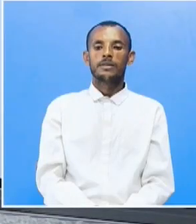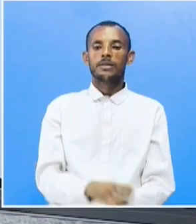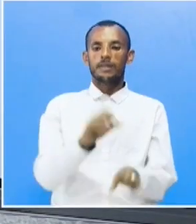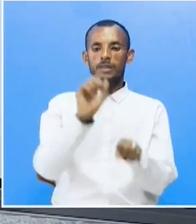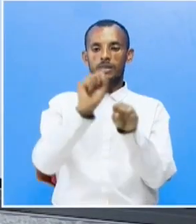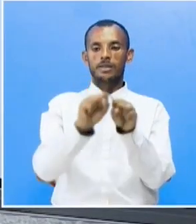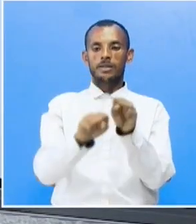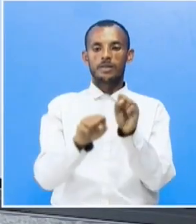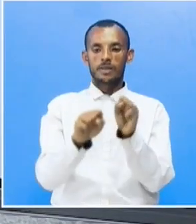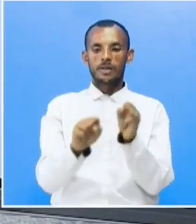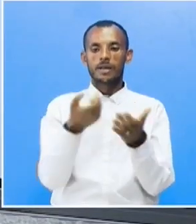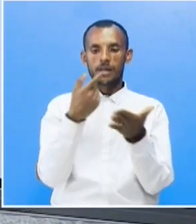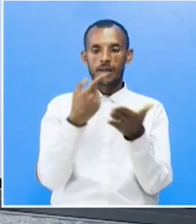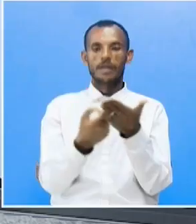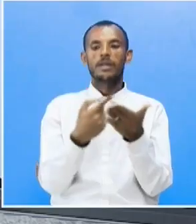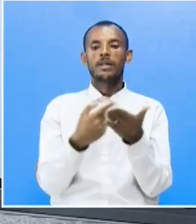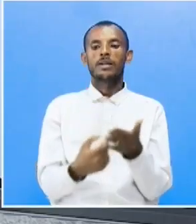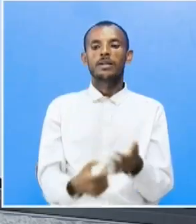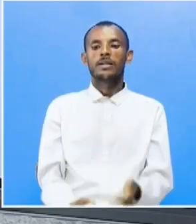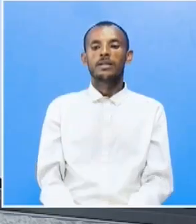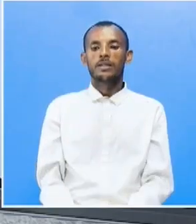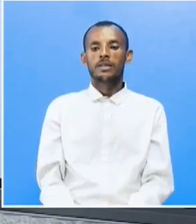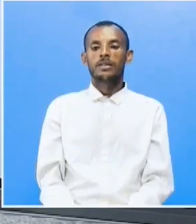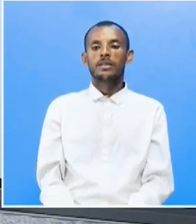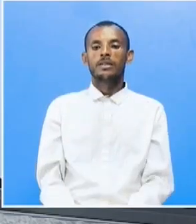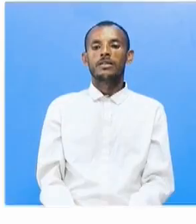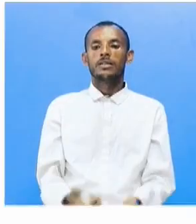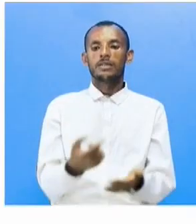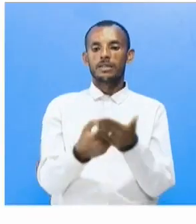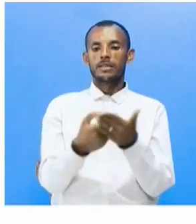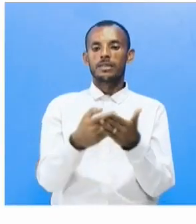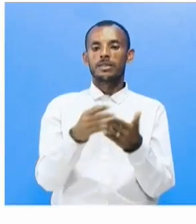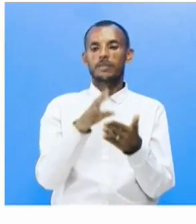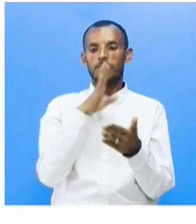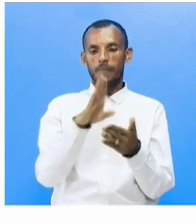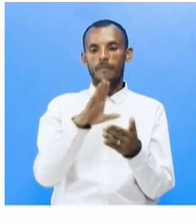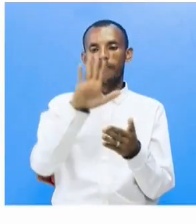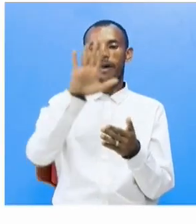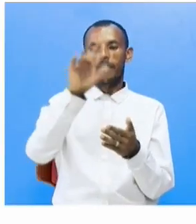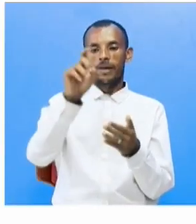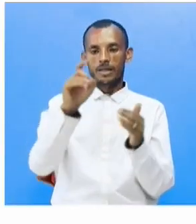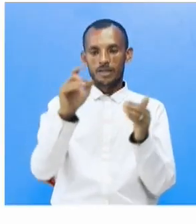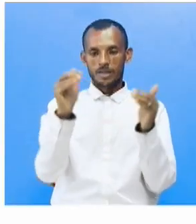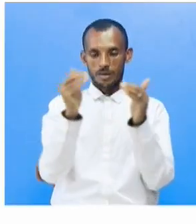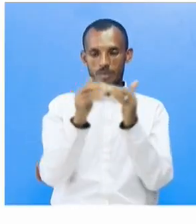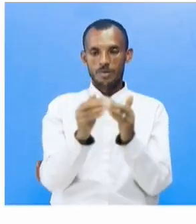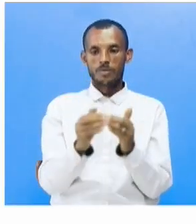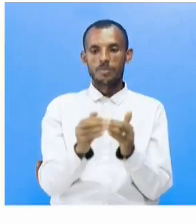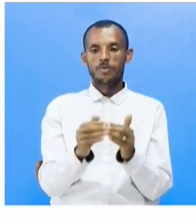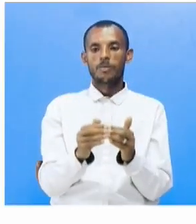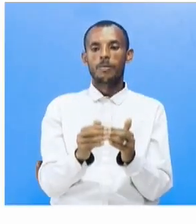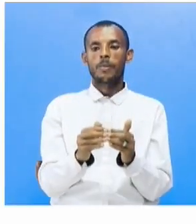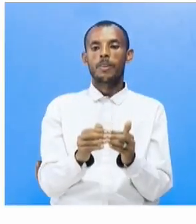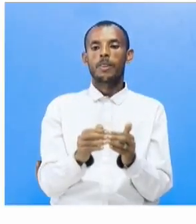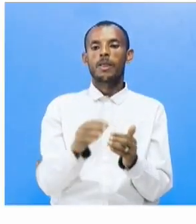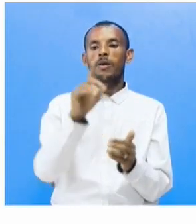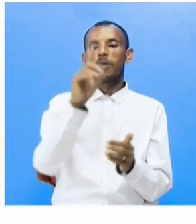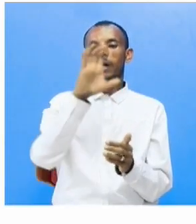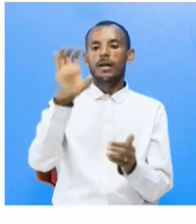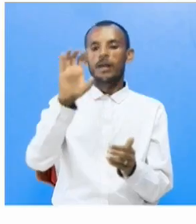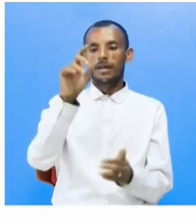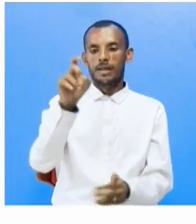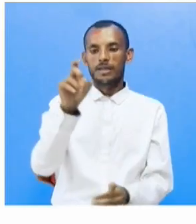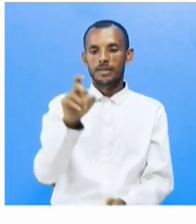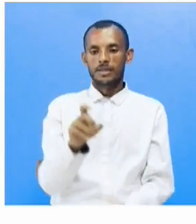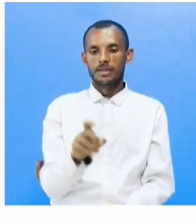So here, this becomes 5x is equal to 100 times